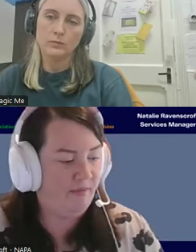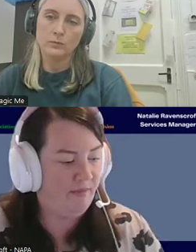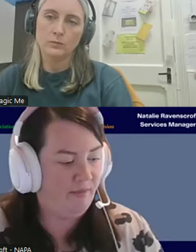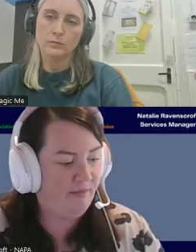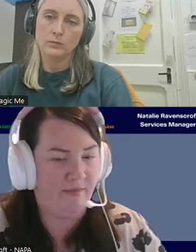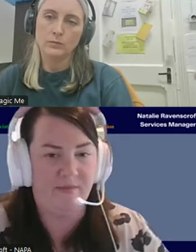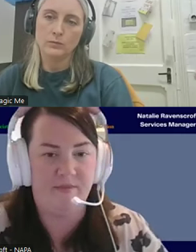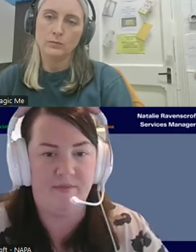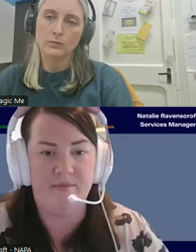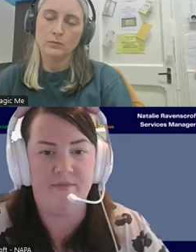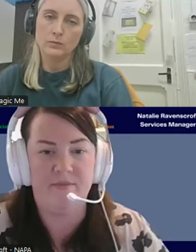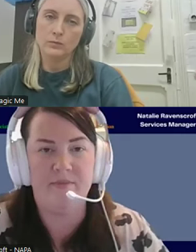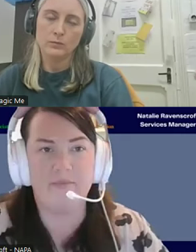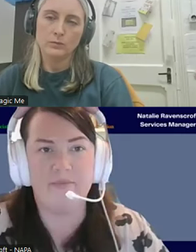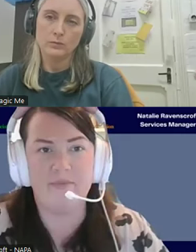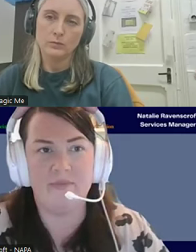meet each other.